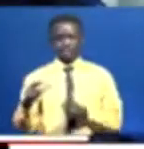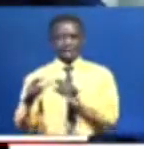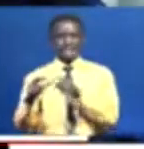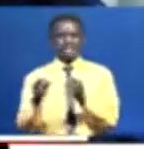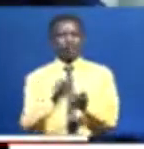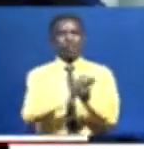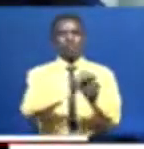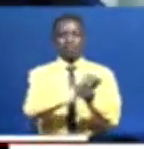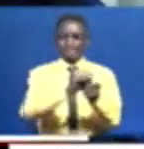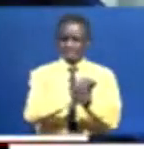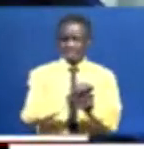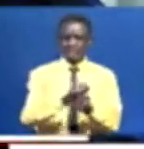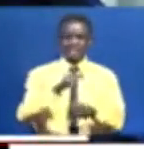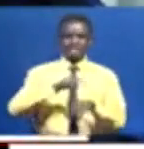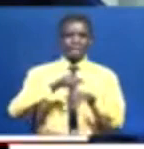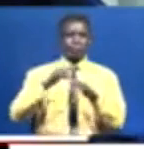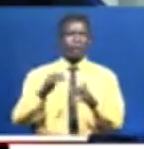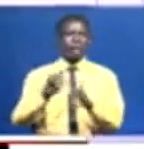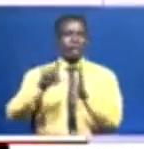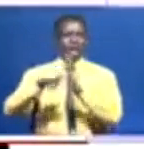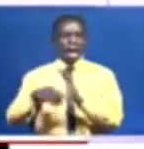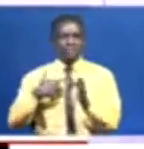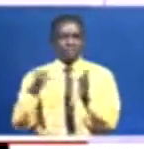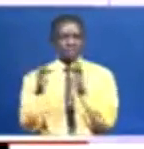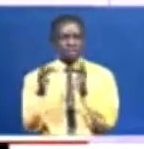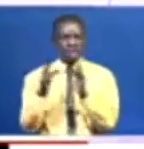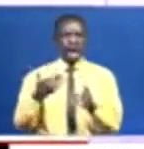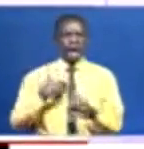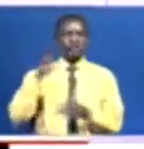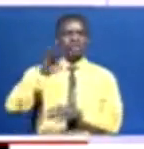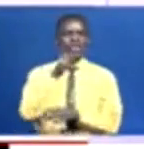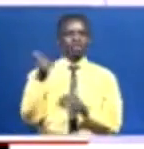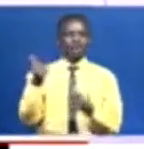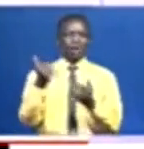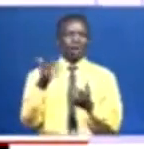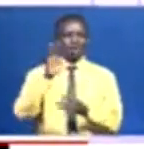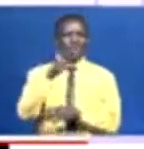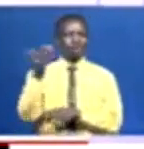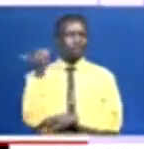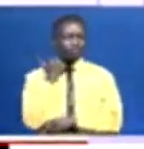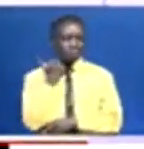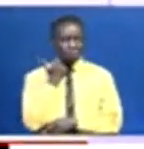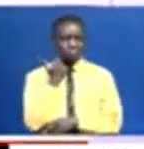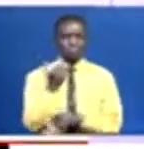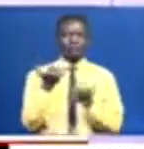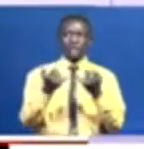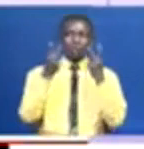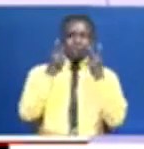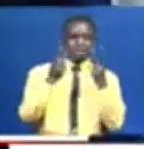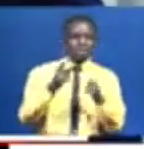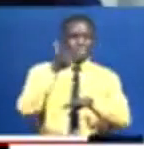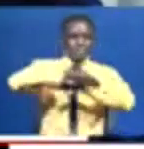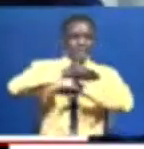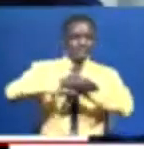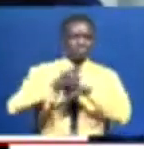to get network-based attacks. With the adoption of cloud, mobility, IoT, all these have